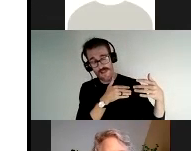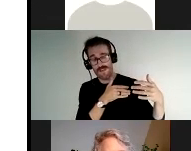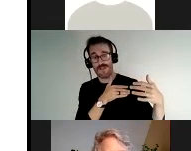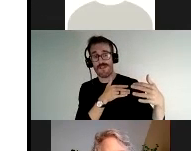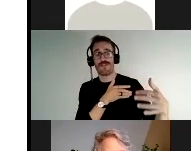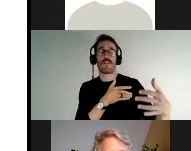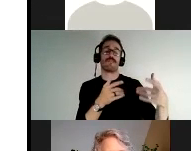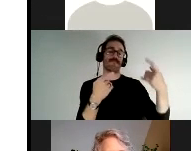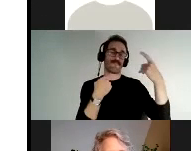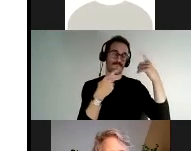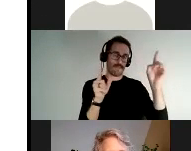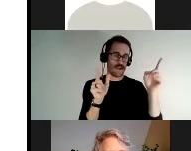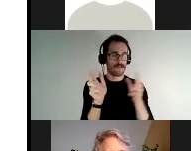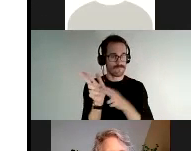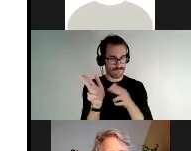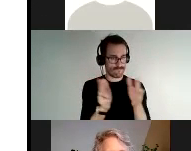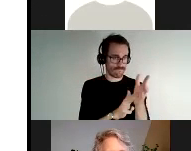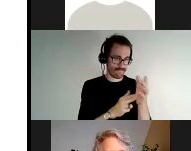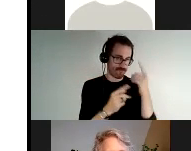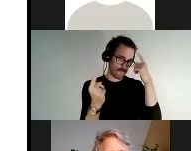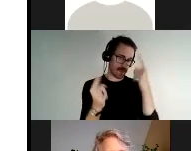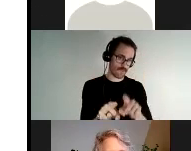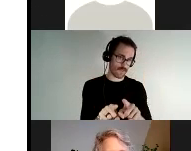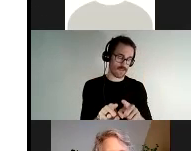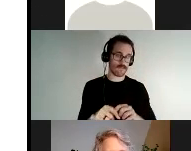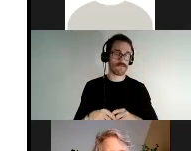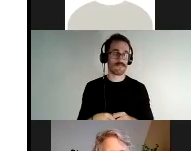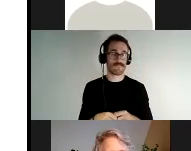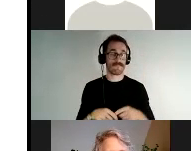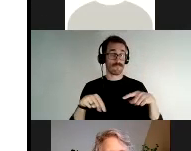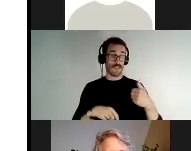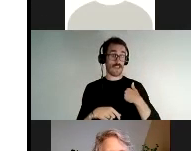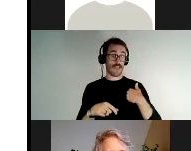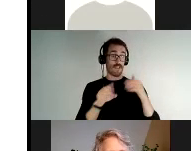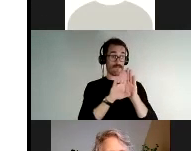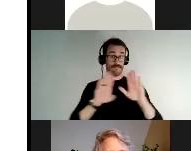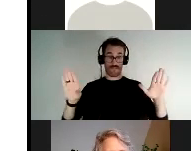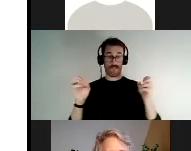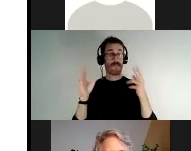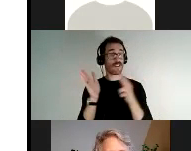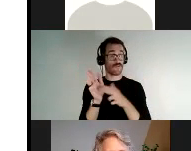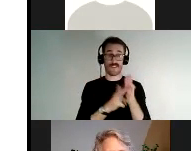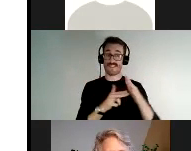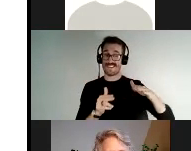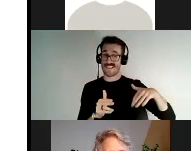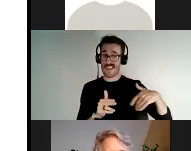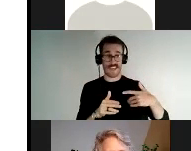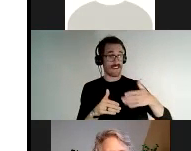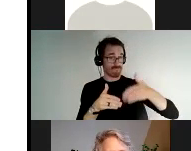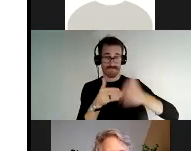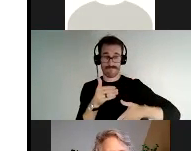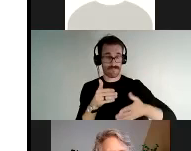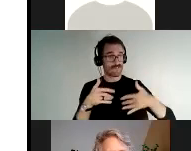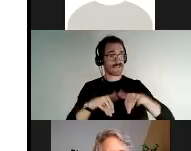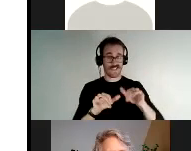for that particular one to be settled. And many treaties across Canada are not settled, are still in